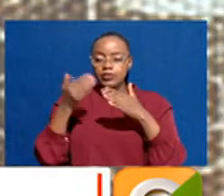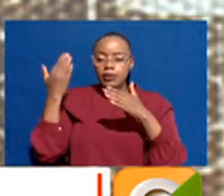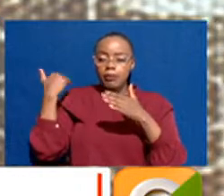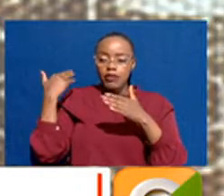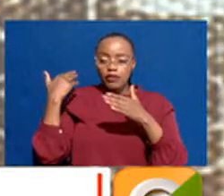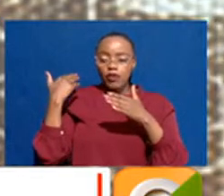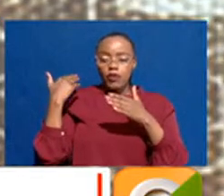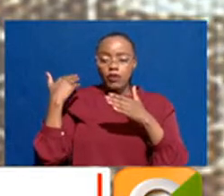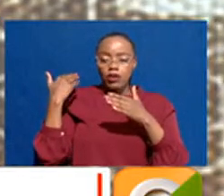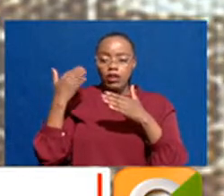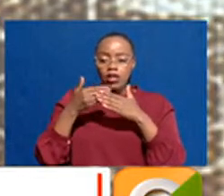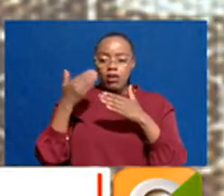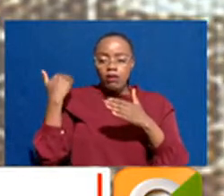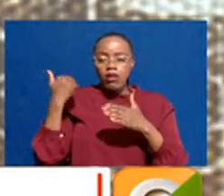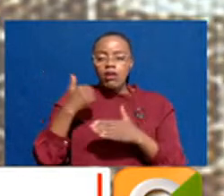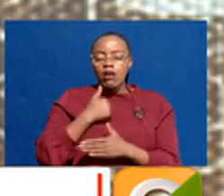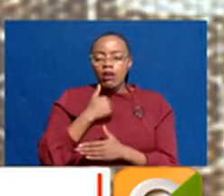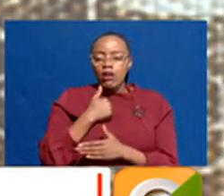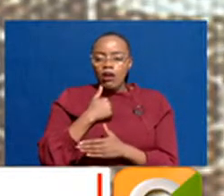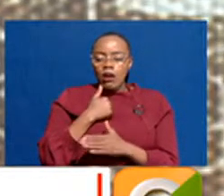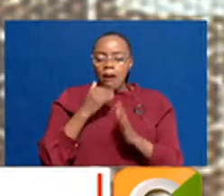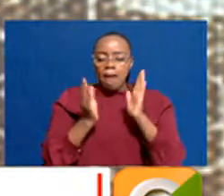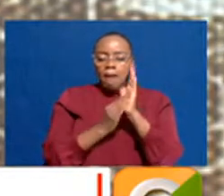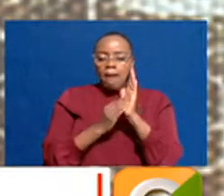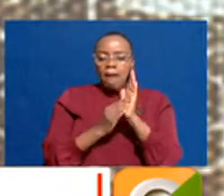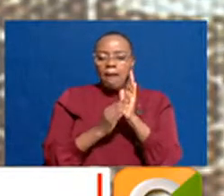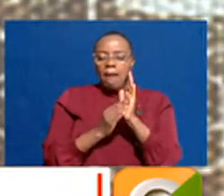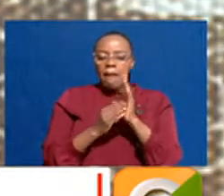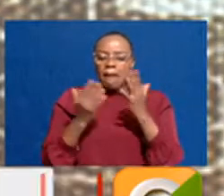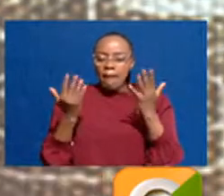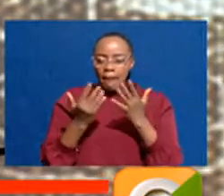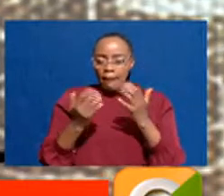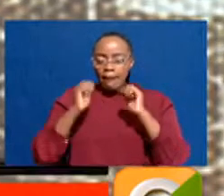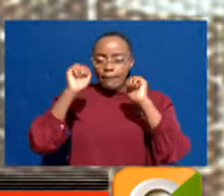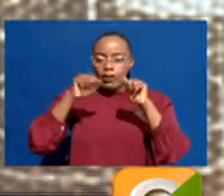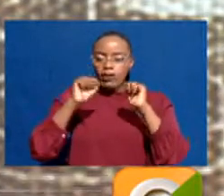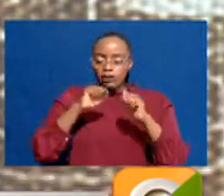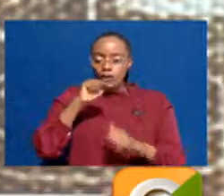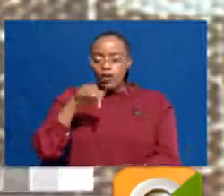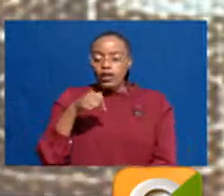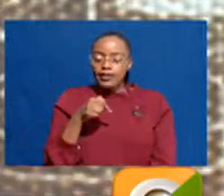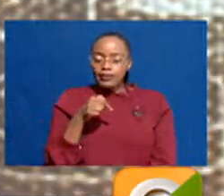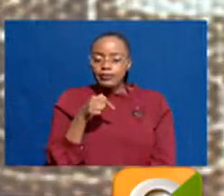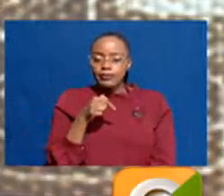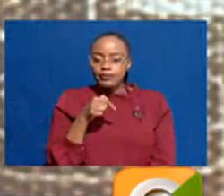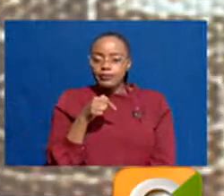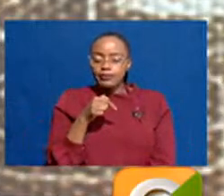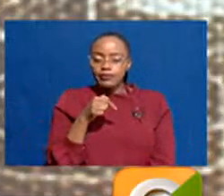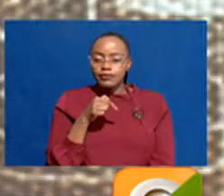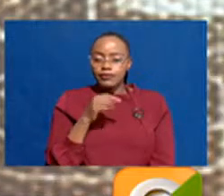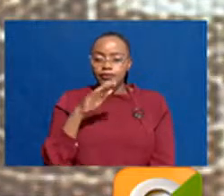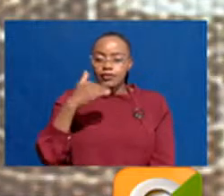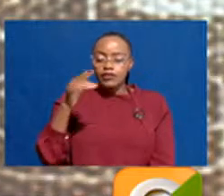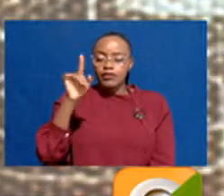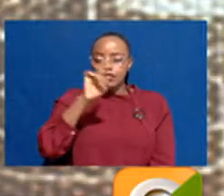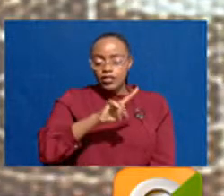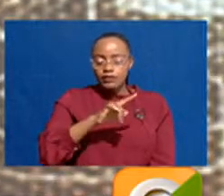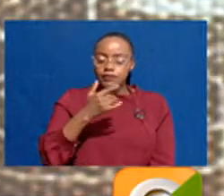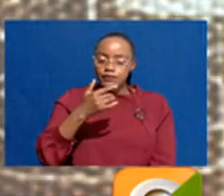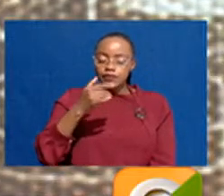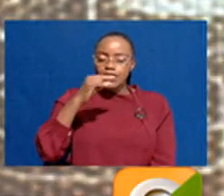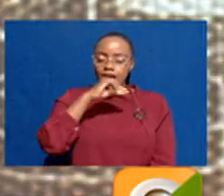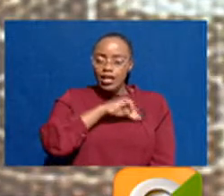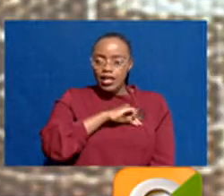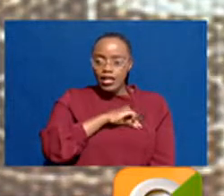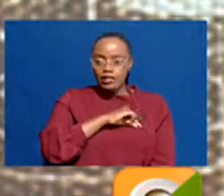previous circular, it was left to where I can claim daily subsistence allowance,